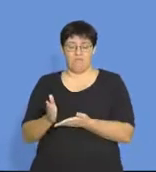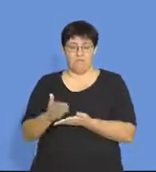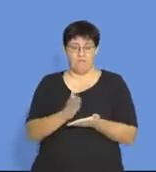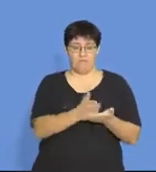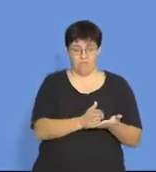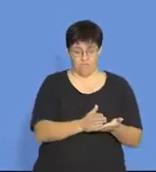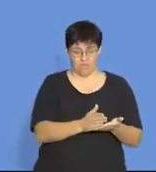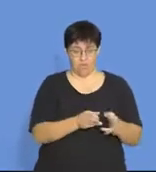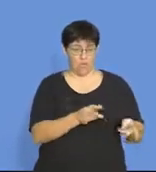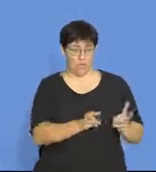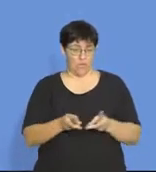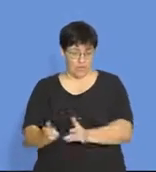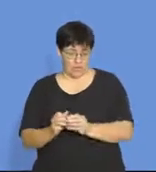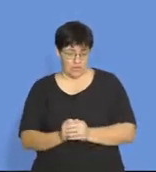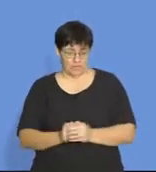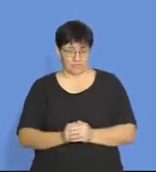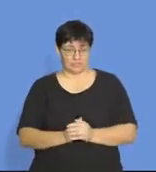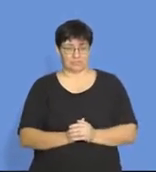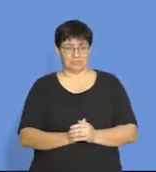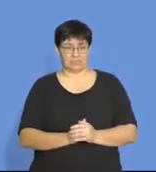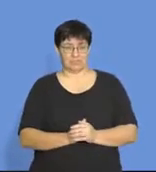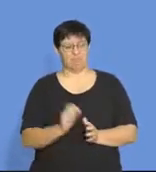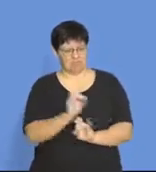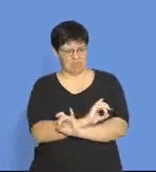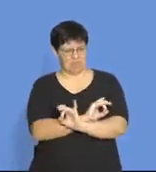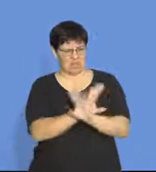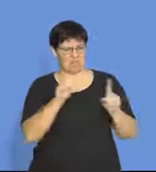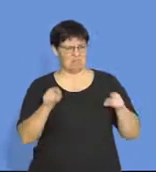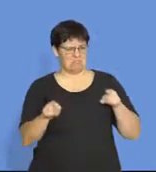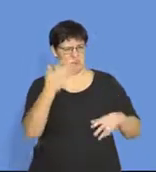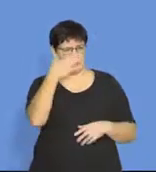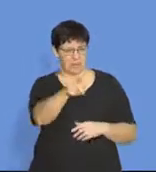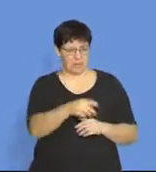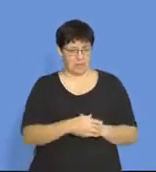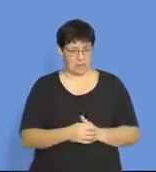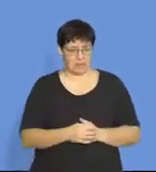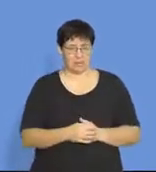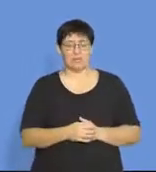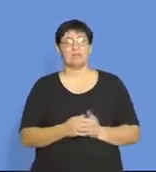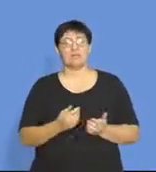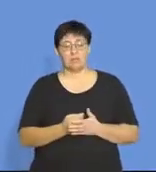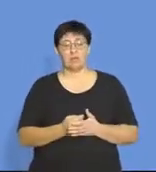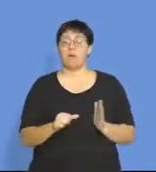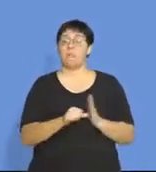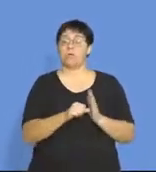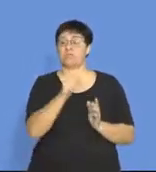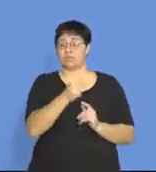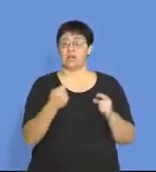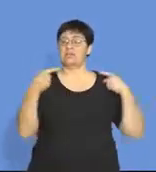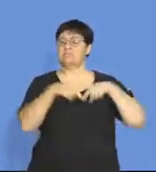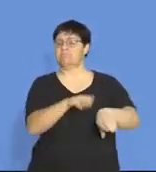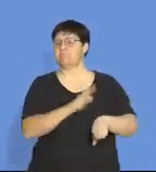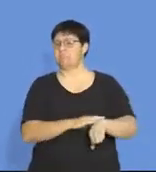method. I'm sure by now you are familiar with them. Now, the keywords here will be the word simultaneous.